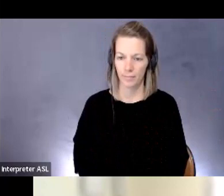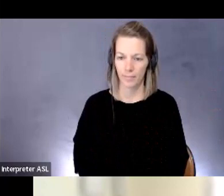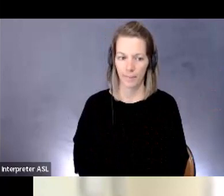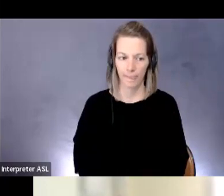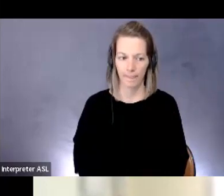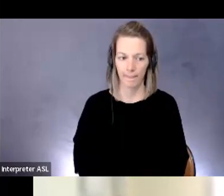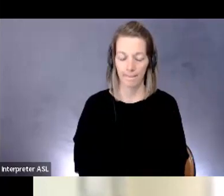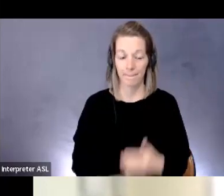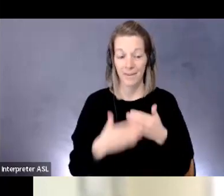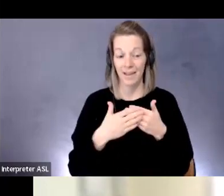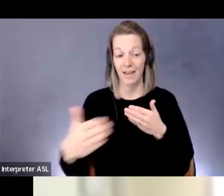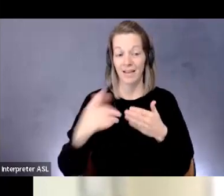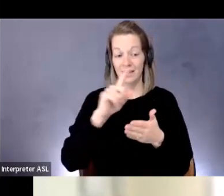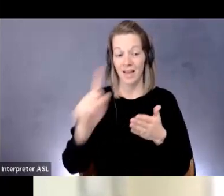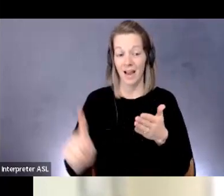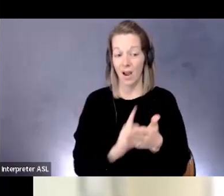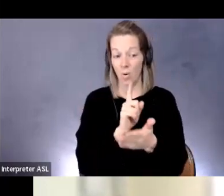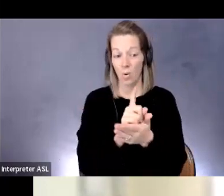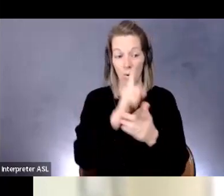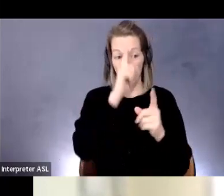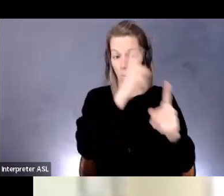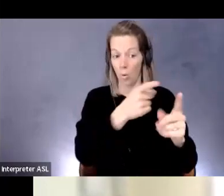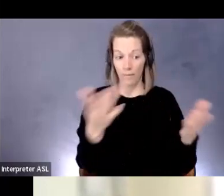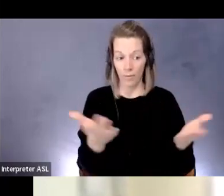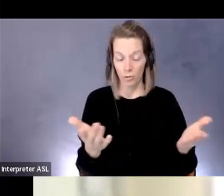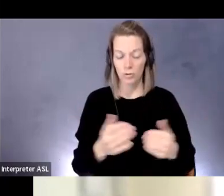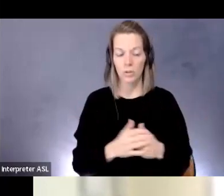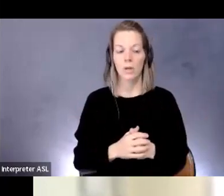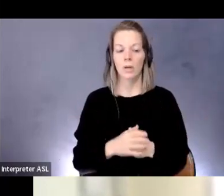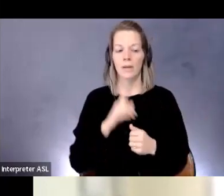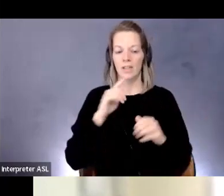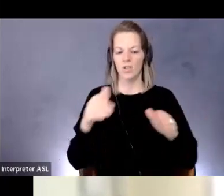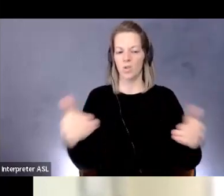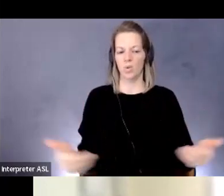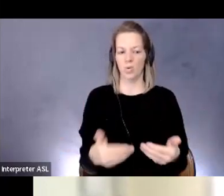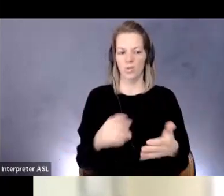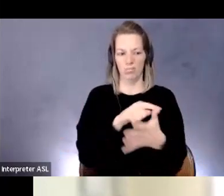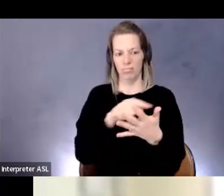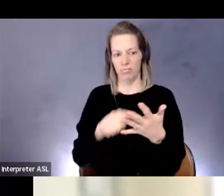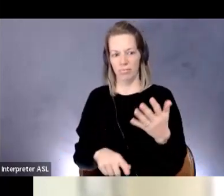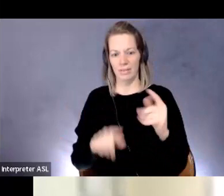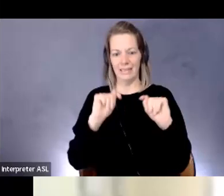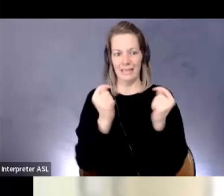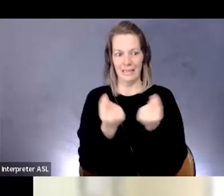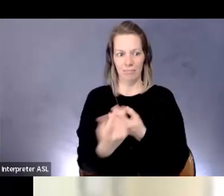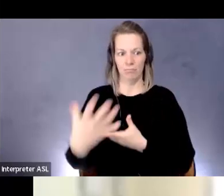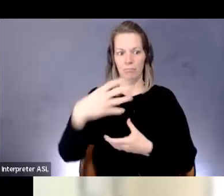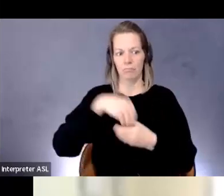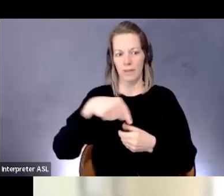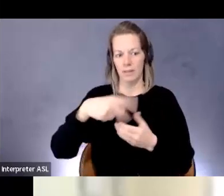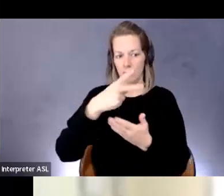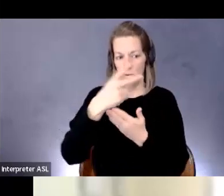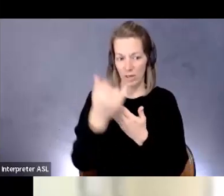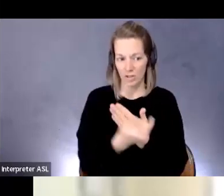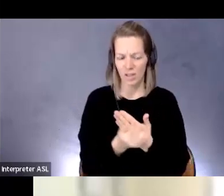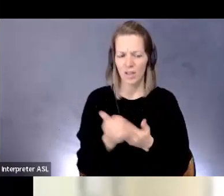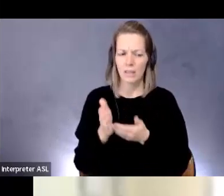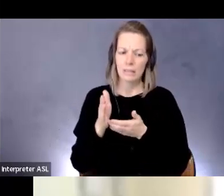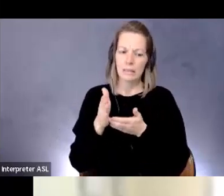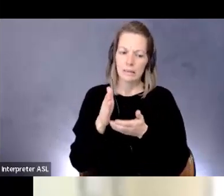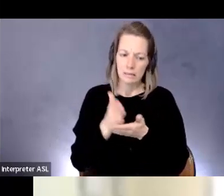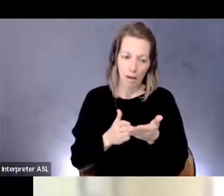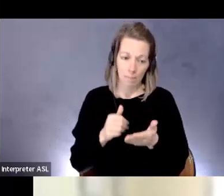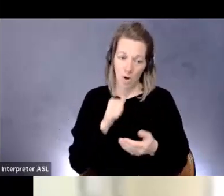Over the next hour or so, our goals are first to introduce you to the wonderful team that worked on this project, some of whom are not actual